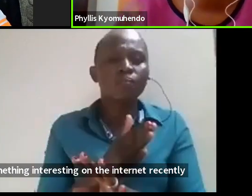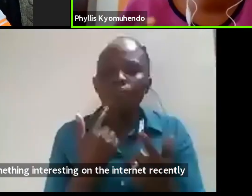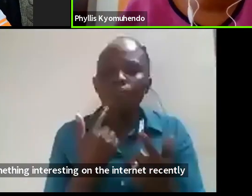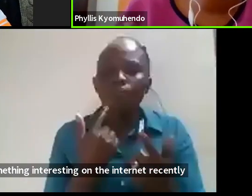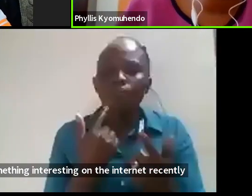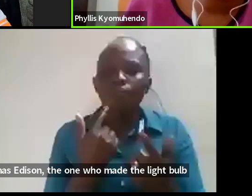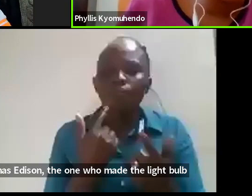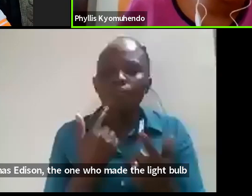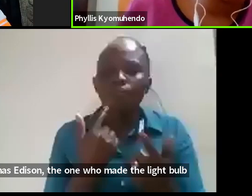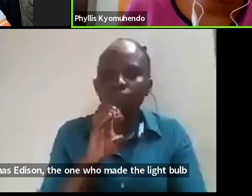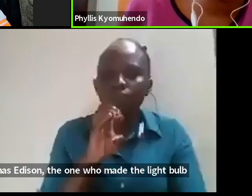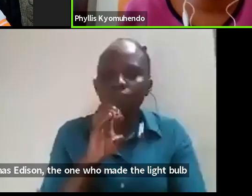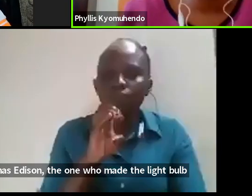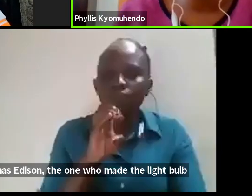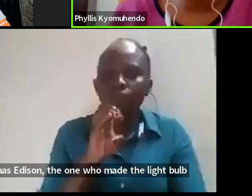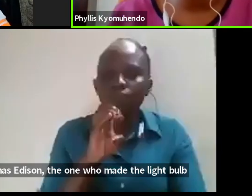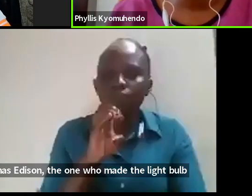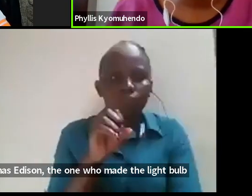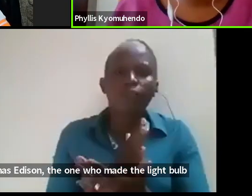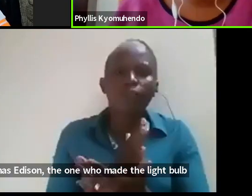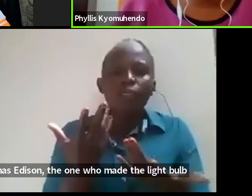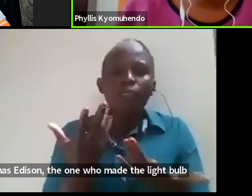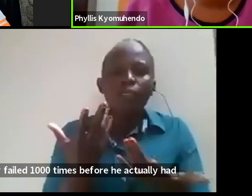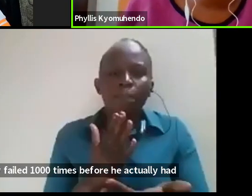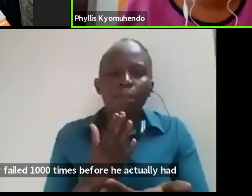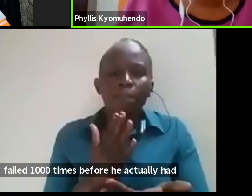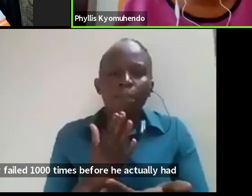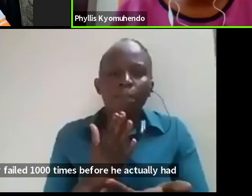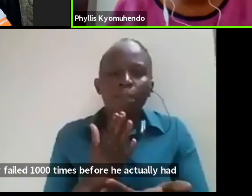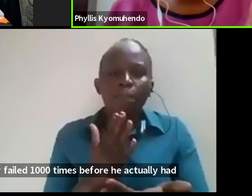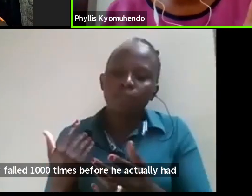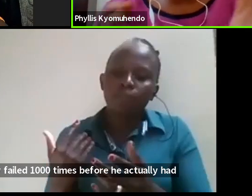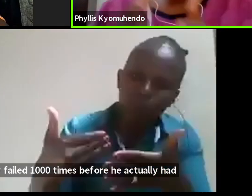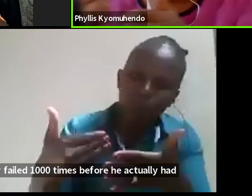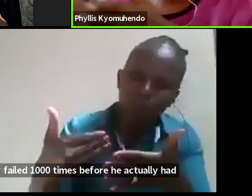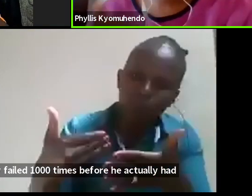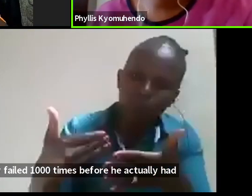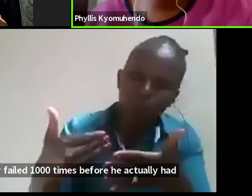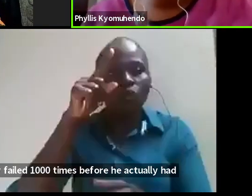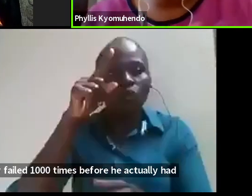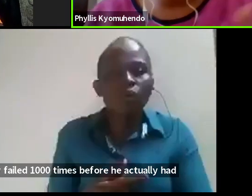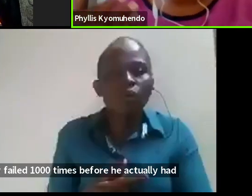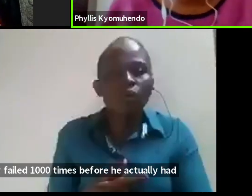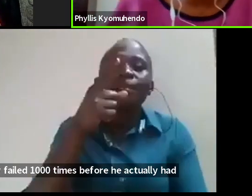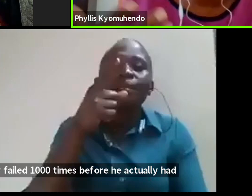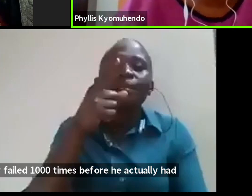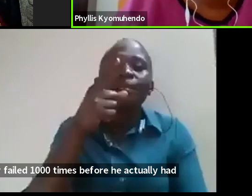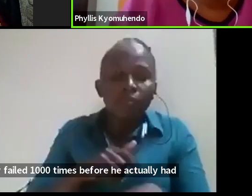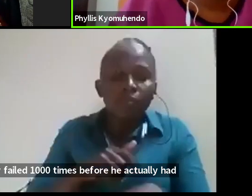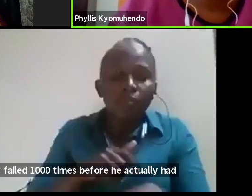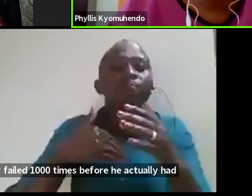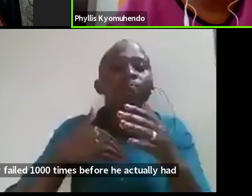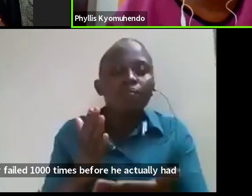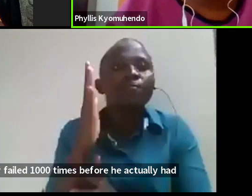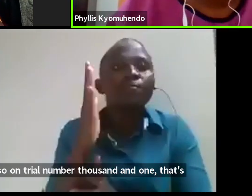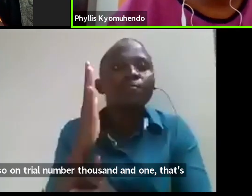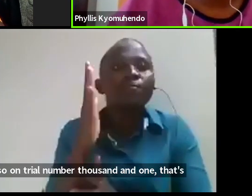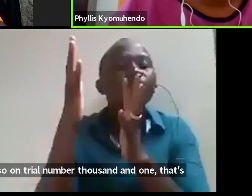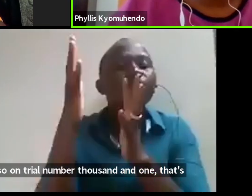failed 1,000 times before he actually had success. So on trial number 1,001, that's when the bulb came to